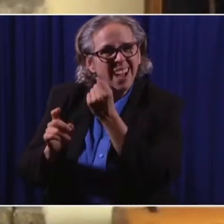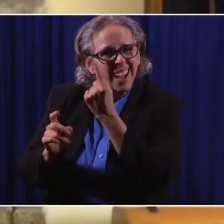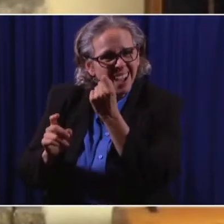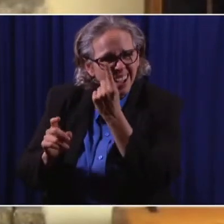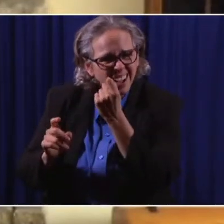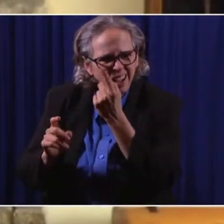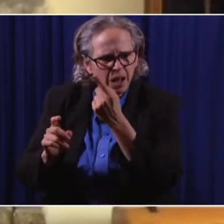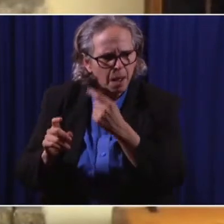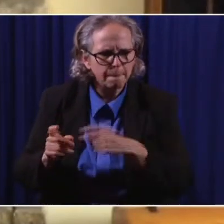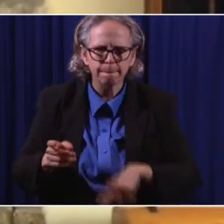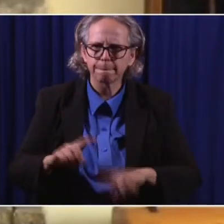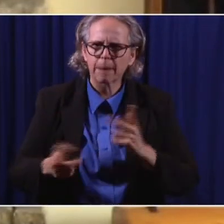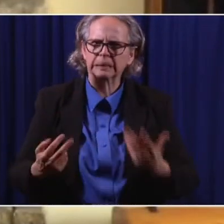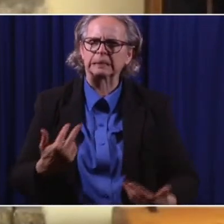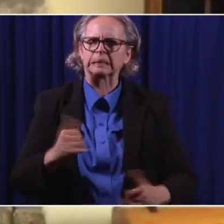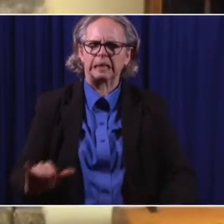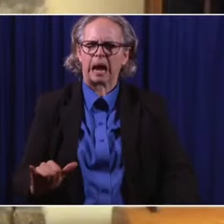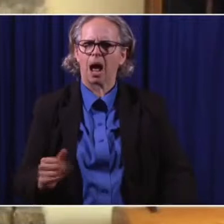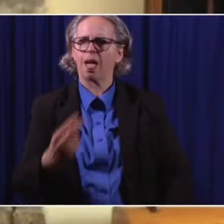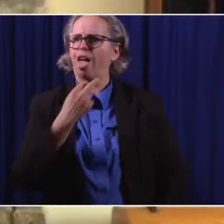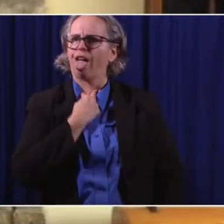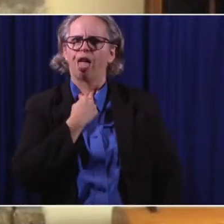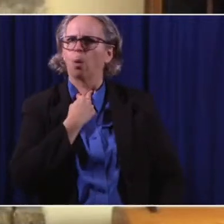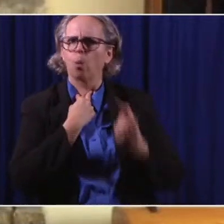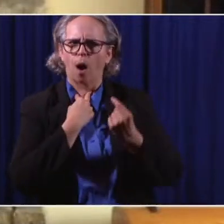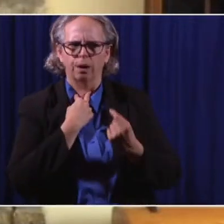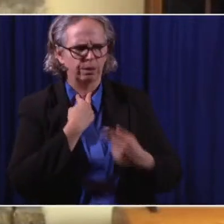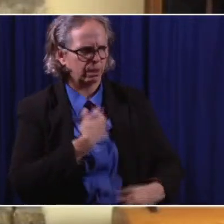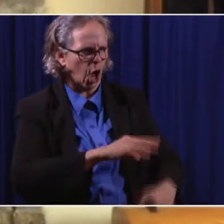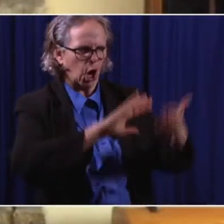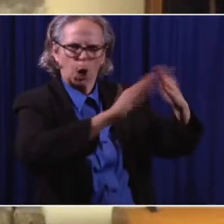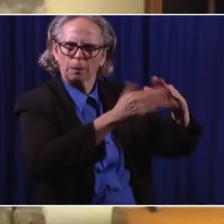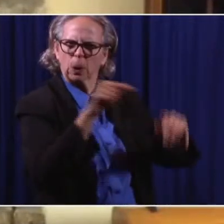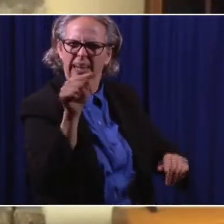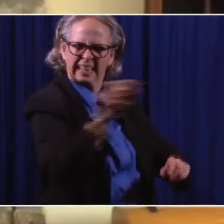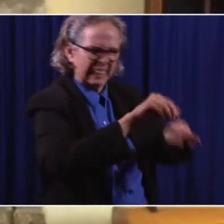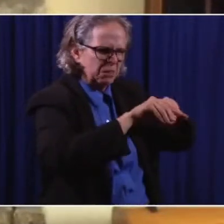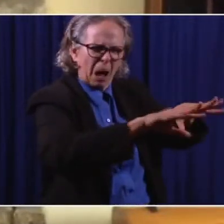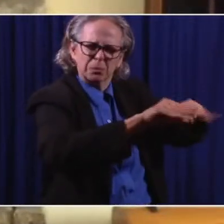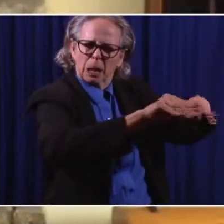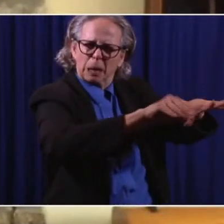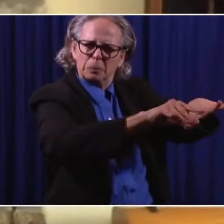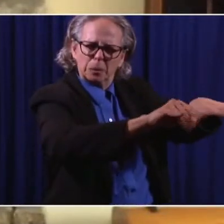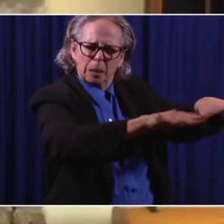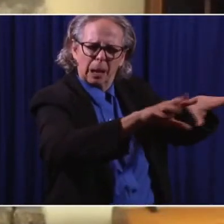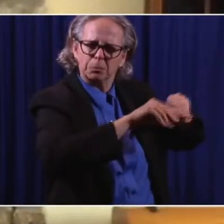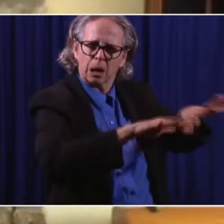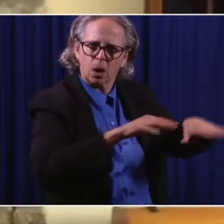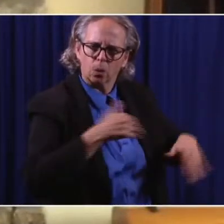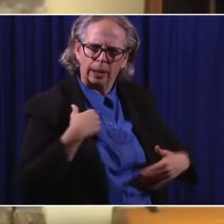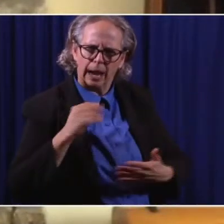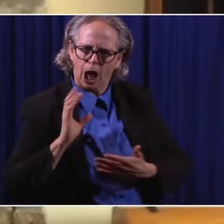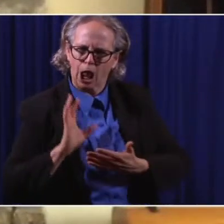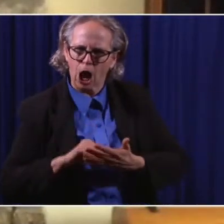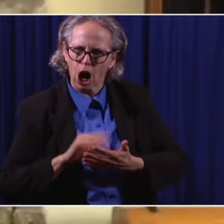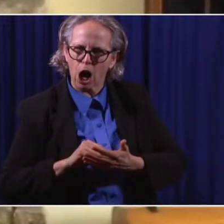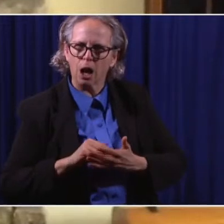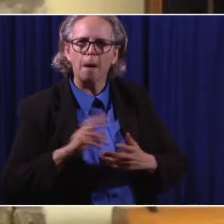a more formal setting, factory, workplace, school,